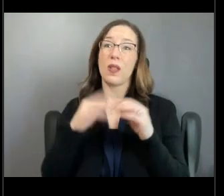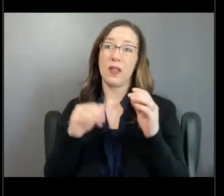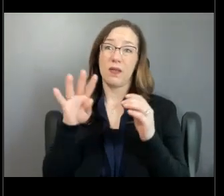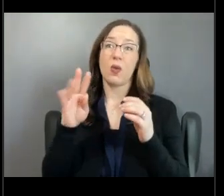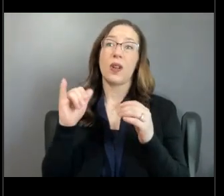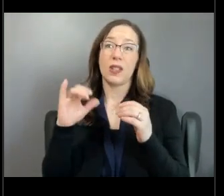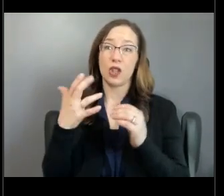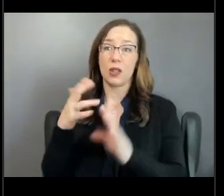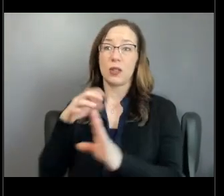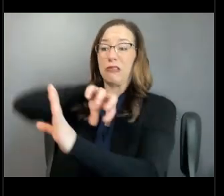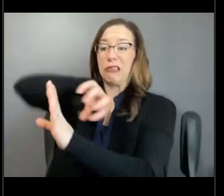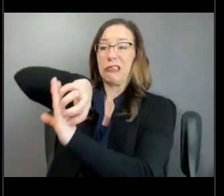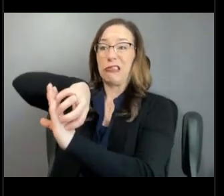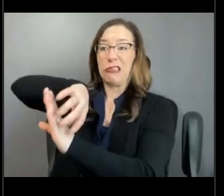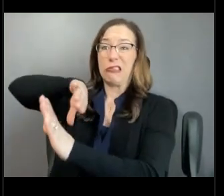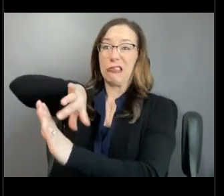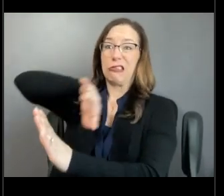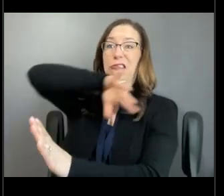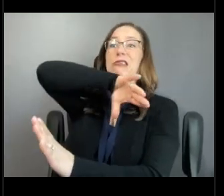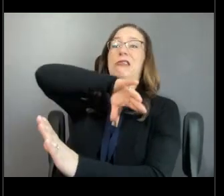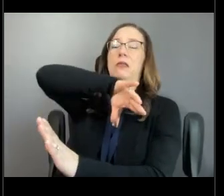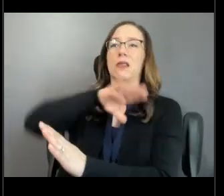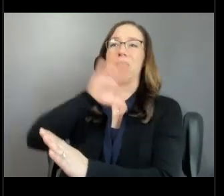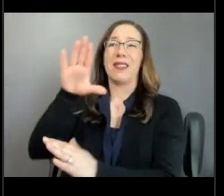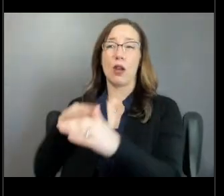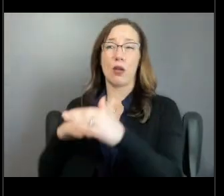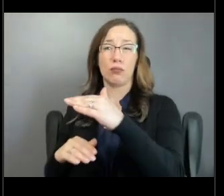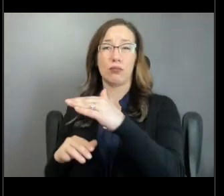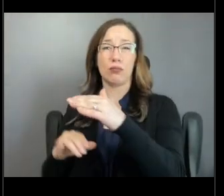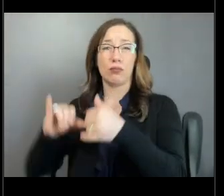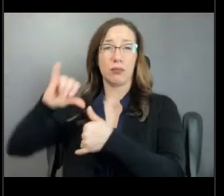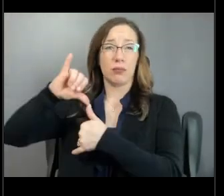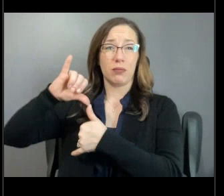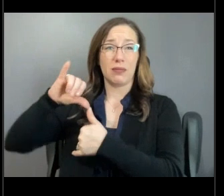wall, and their mounting height is 68 inches.